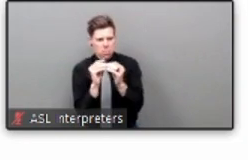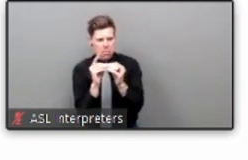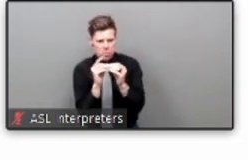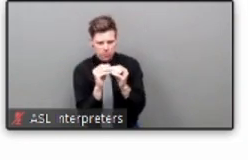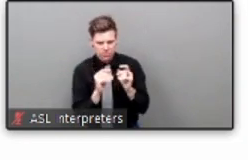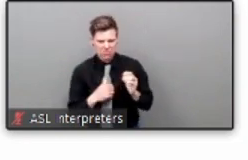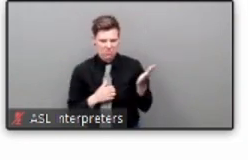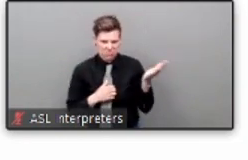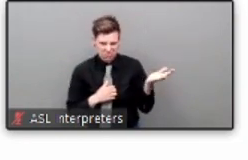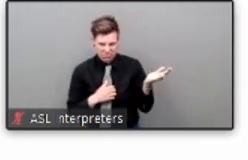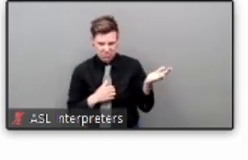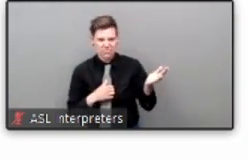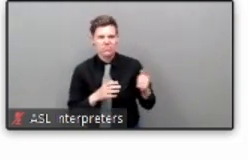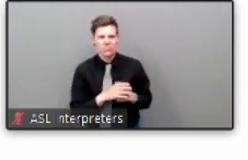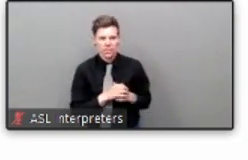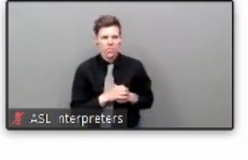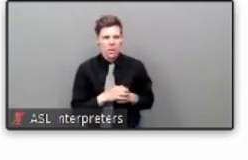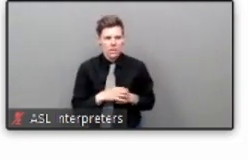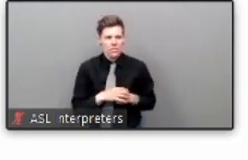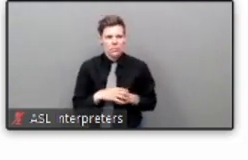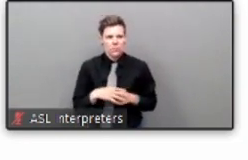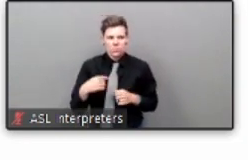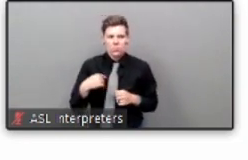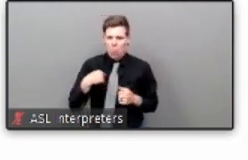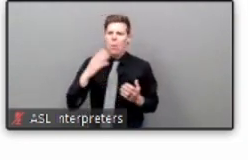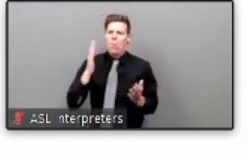still will publish the